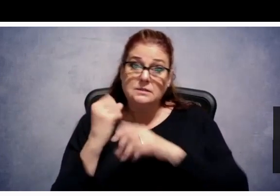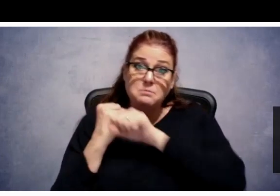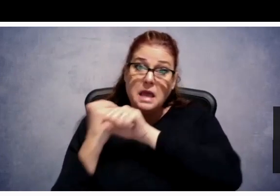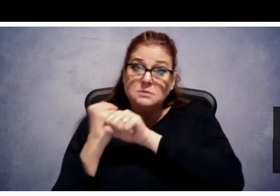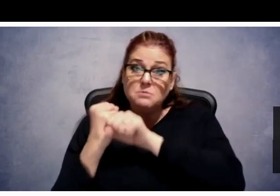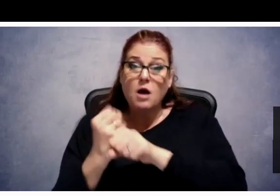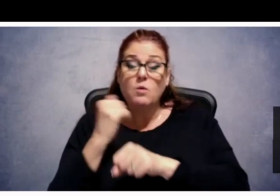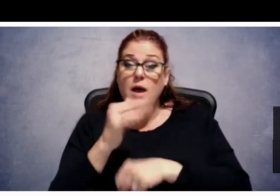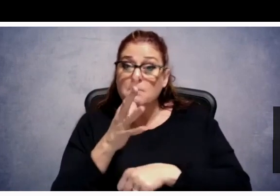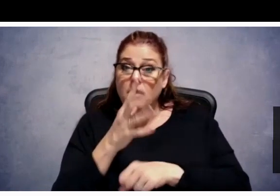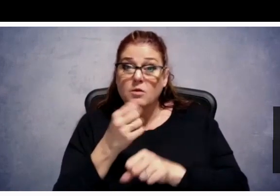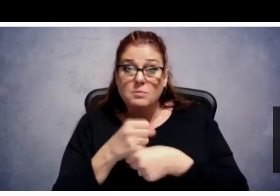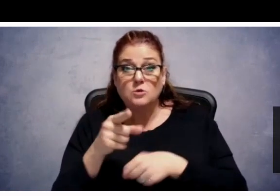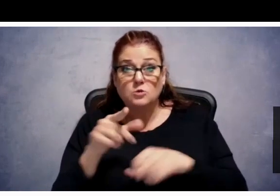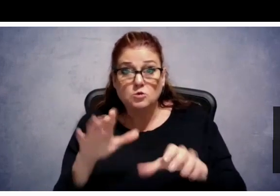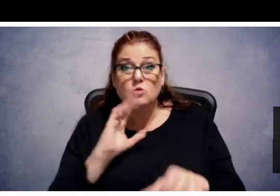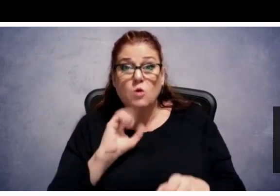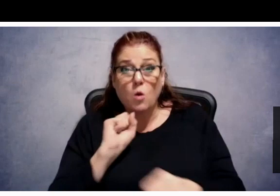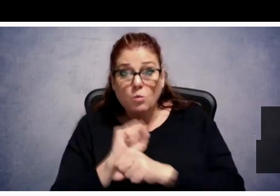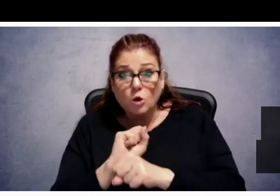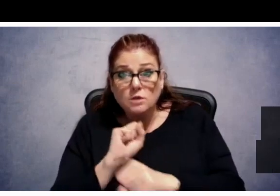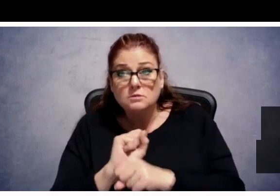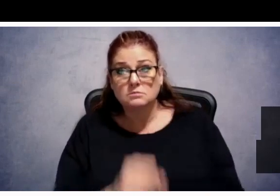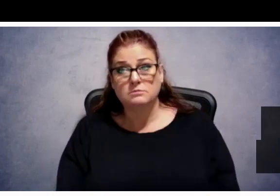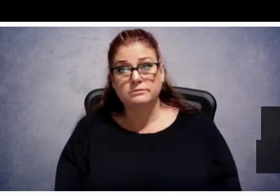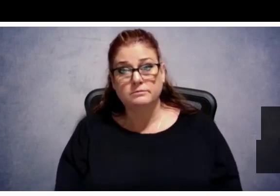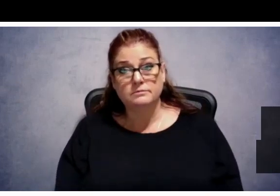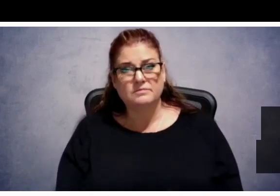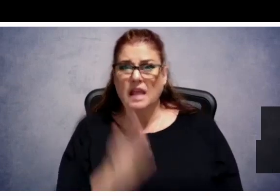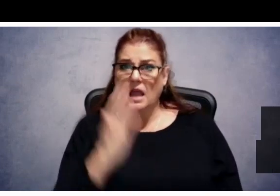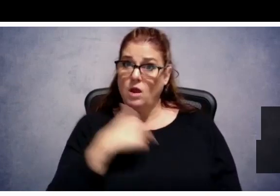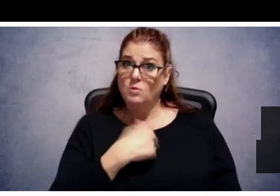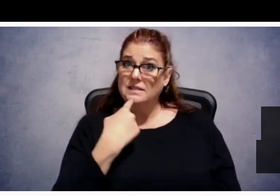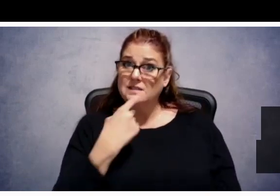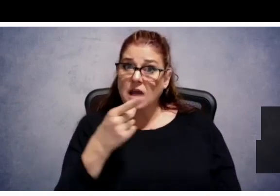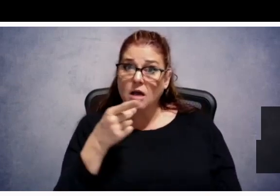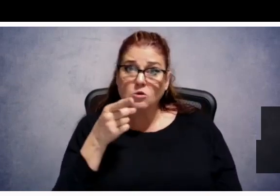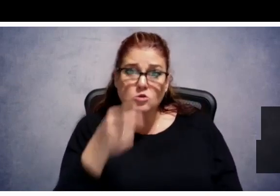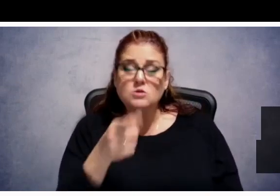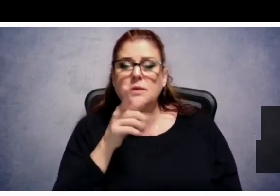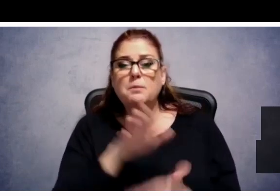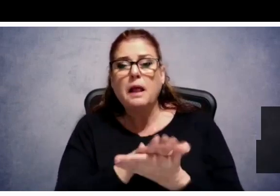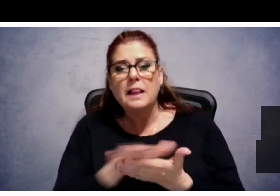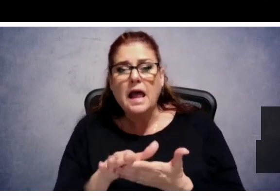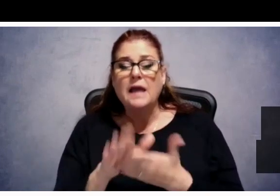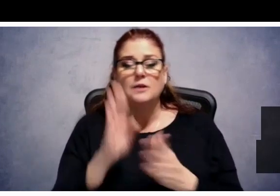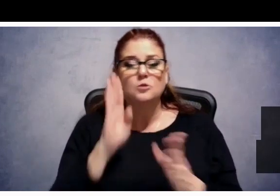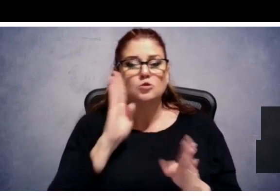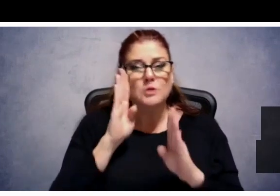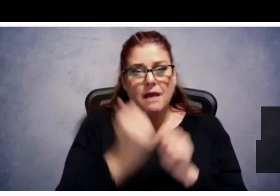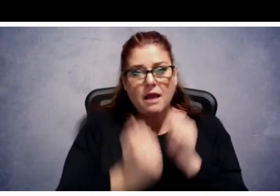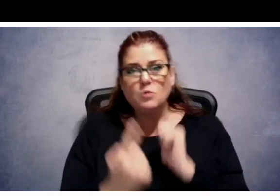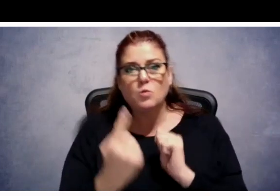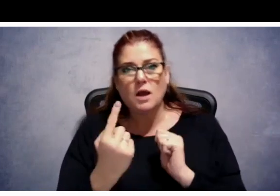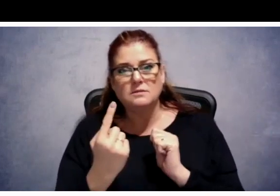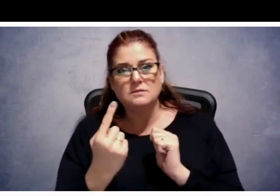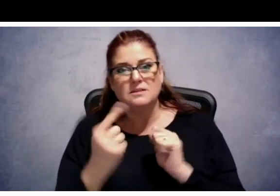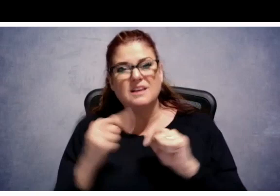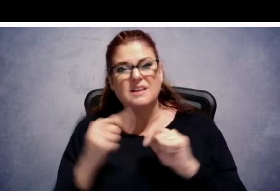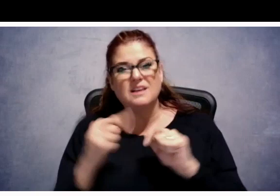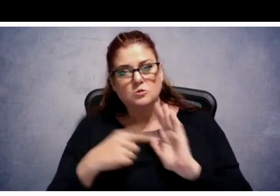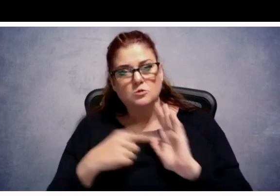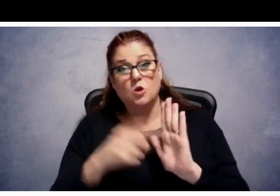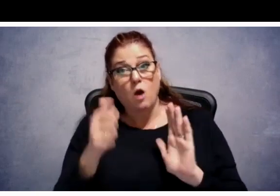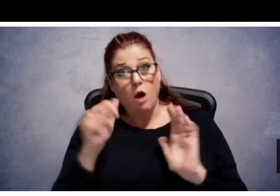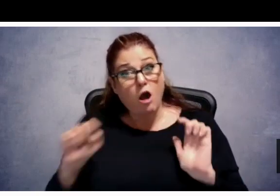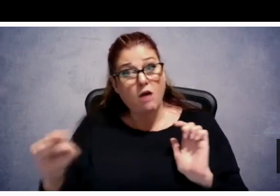why Mother makes you do your homework, and why we tell you to be polite and greet everyone. This will show others